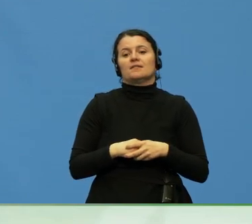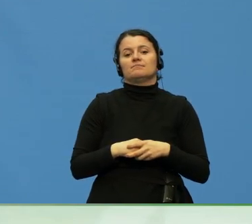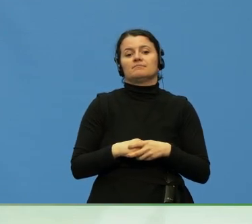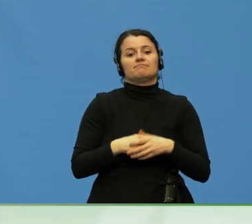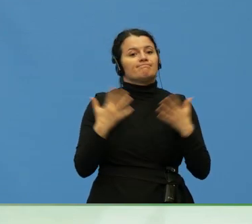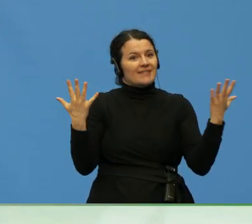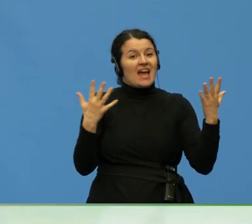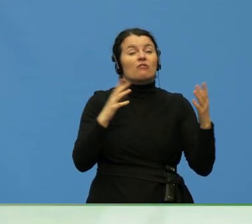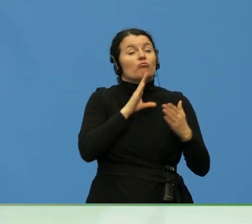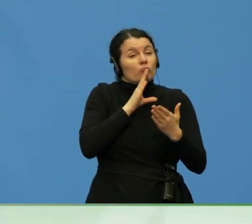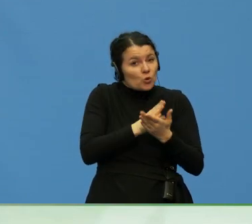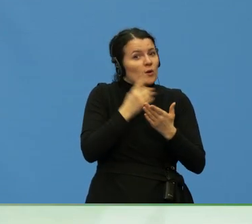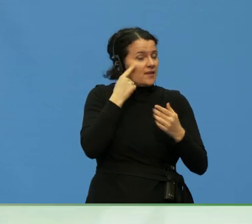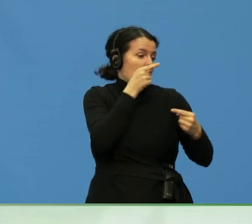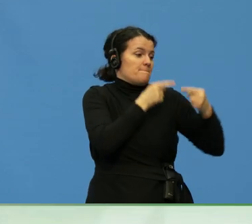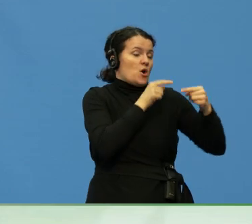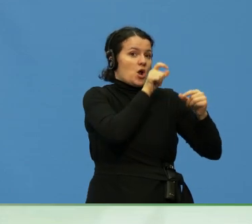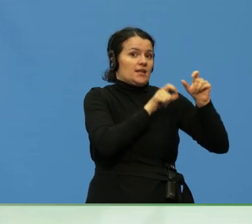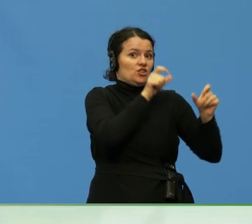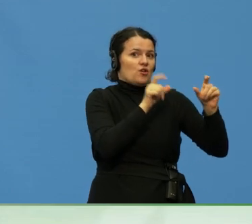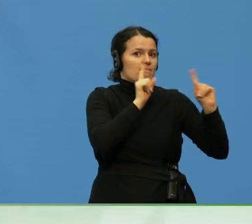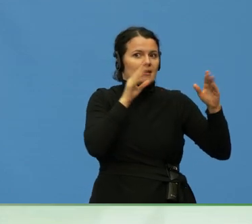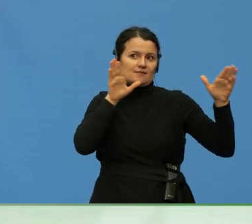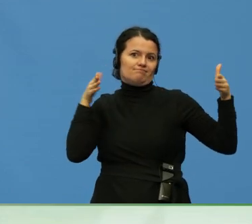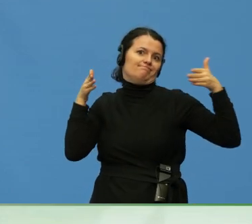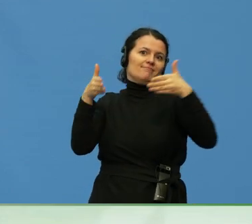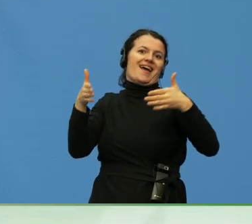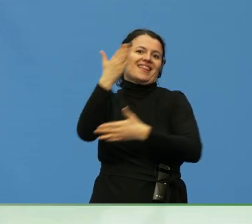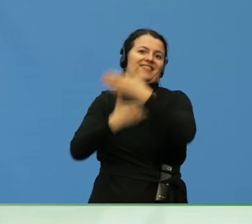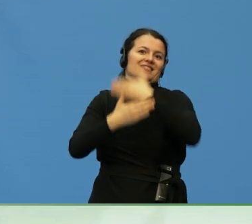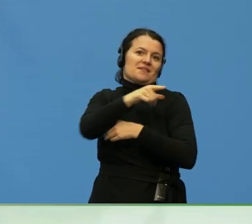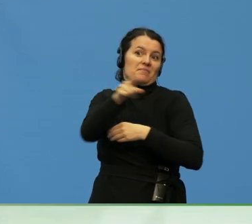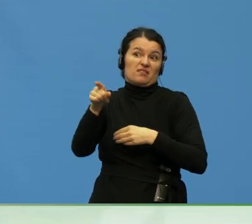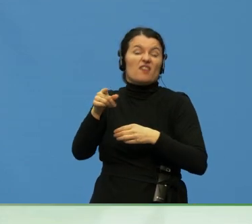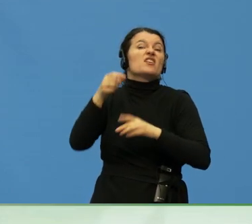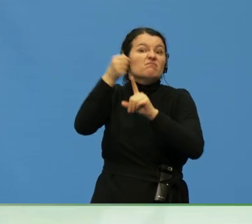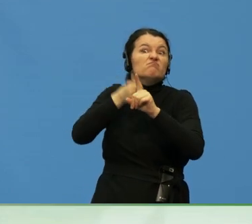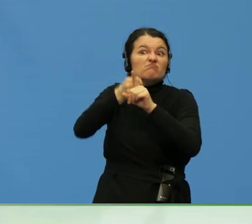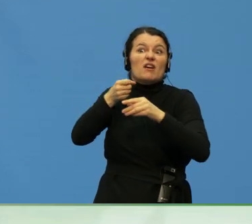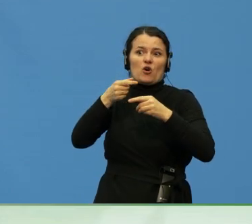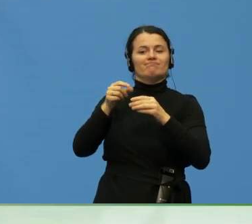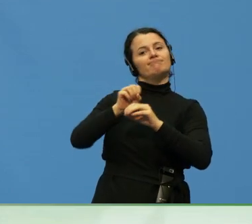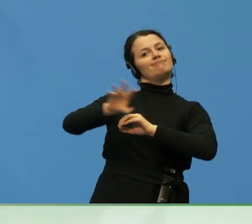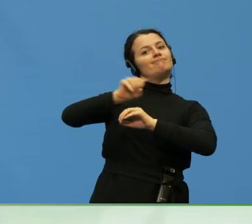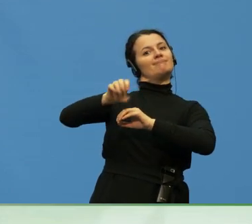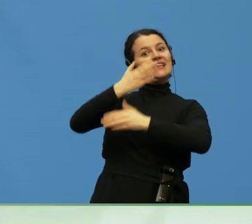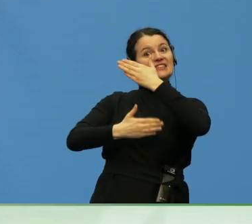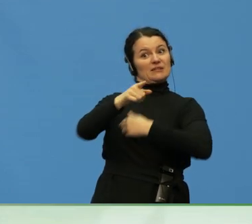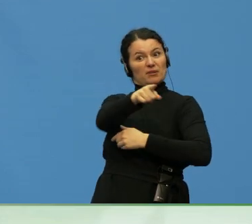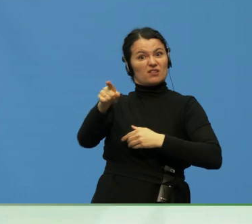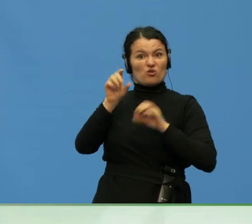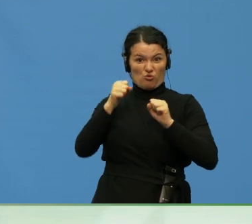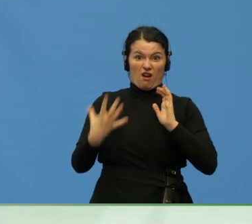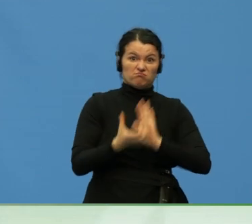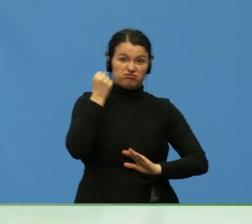we should be pandering, for lack of a better word, during an election. You know, 27% of